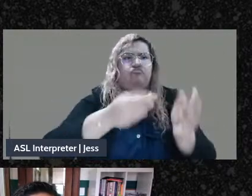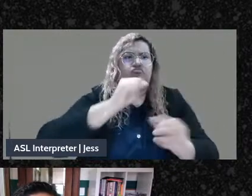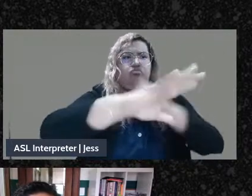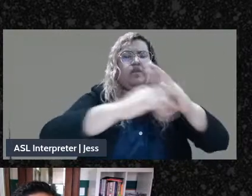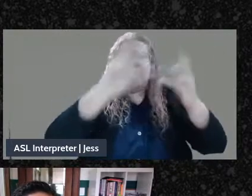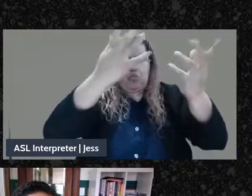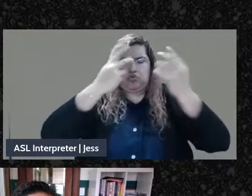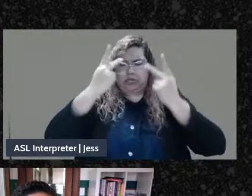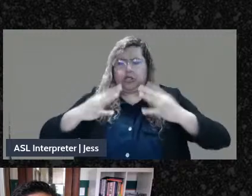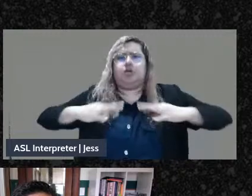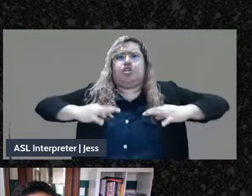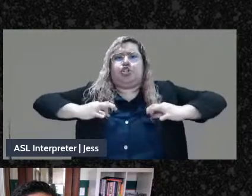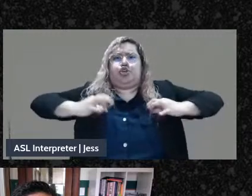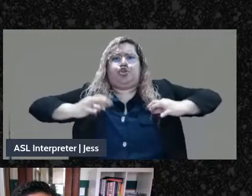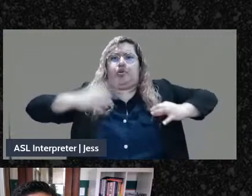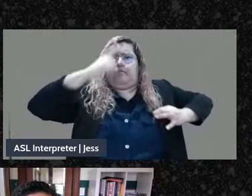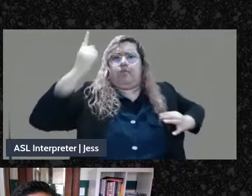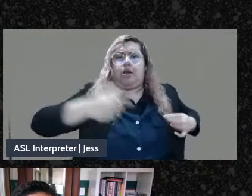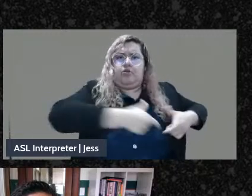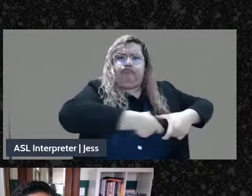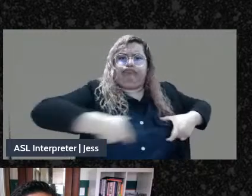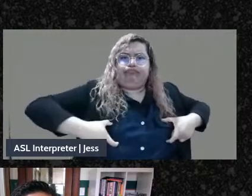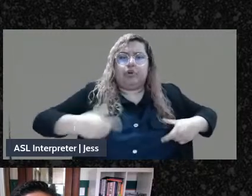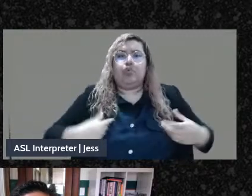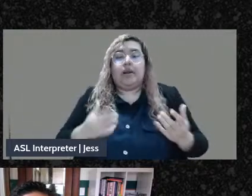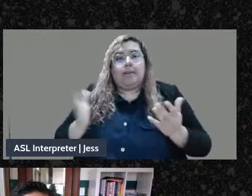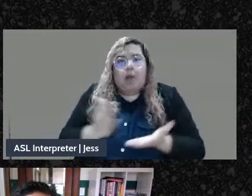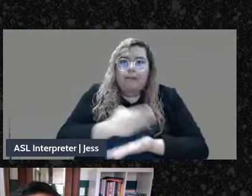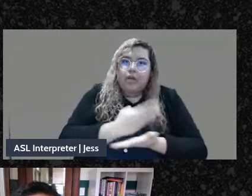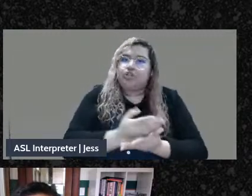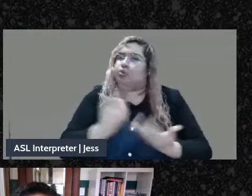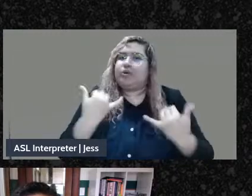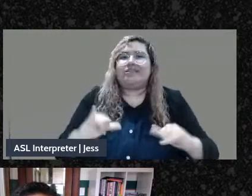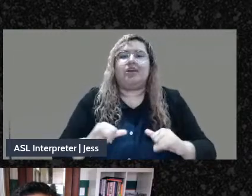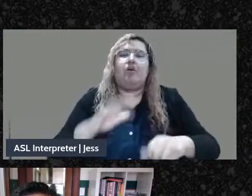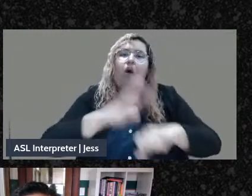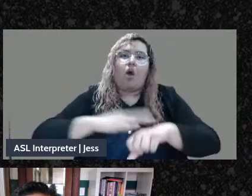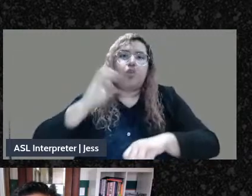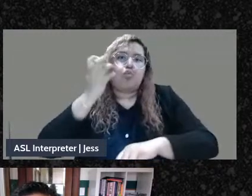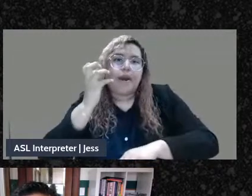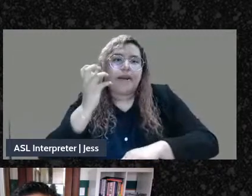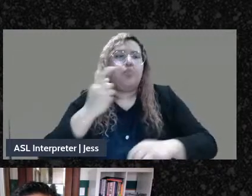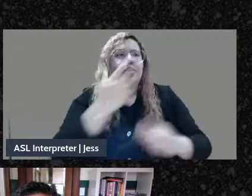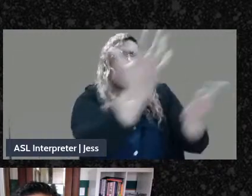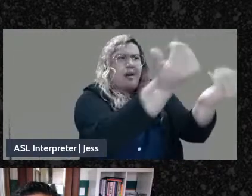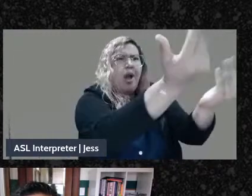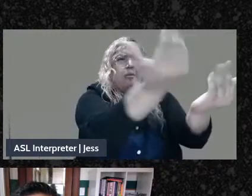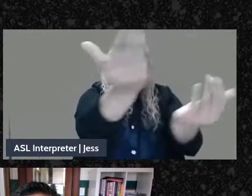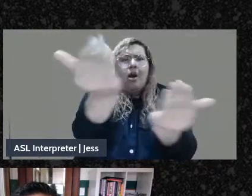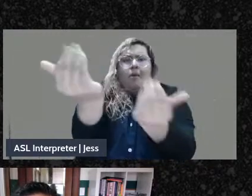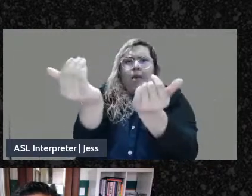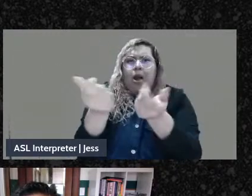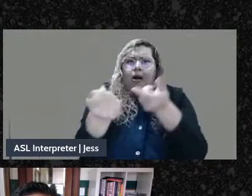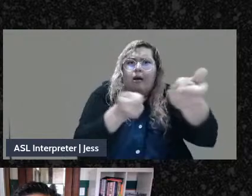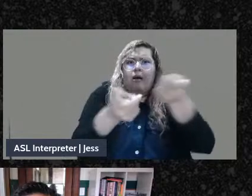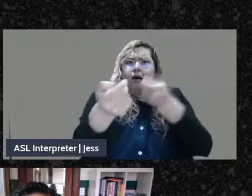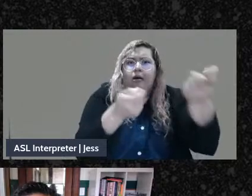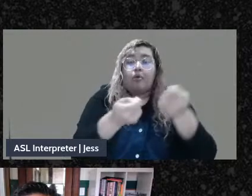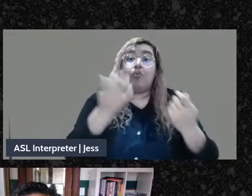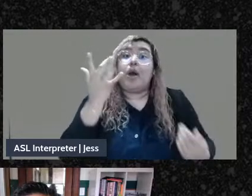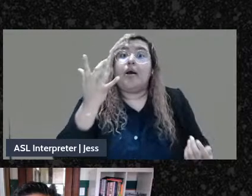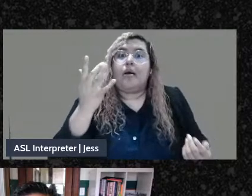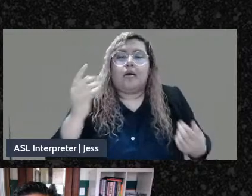t-shirts. We got a really small budget. We're going to be on the radio. We're going to be telling people to engage with us because for too